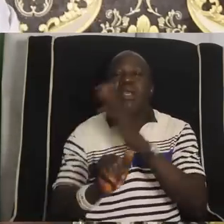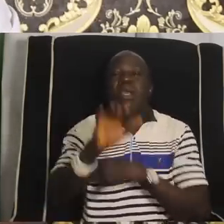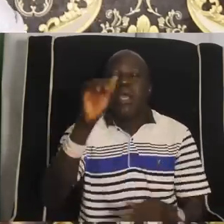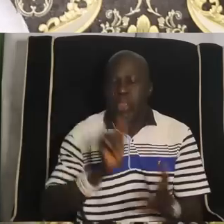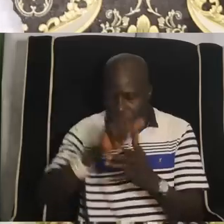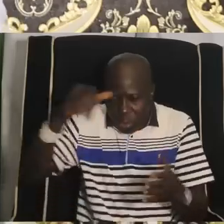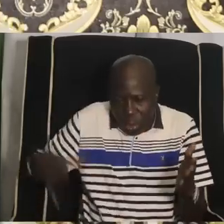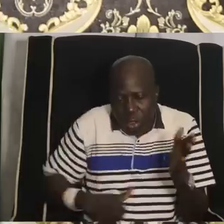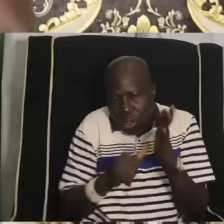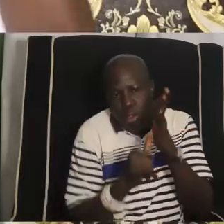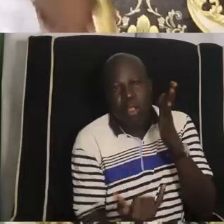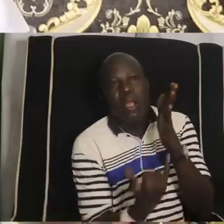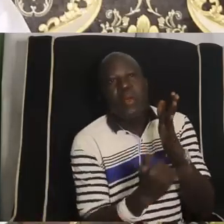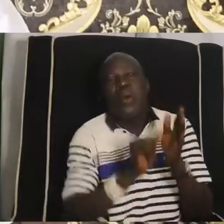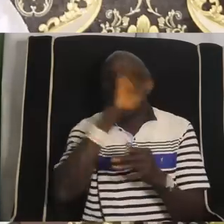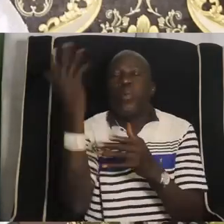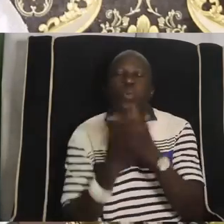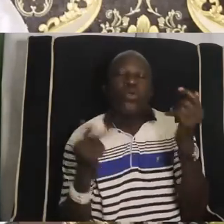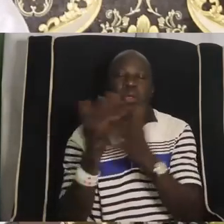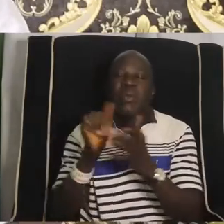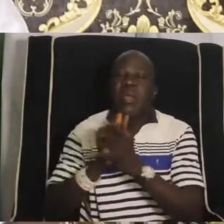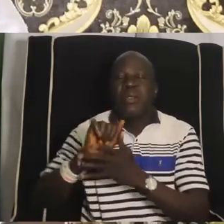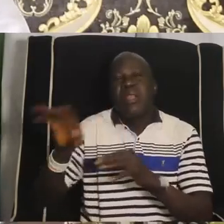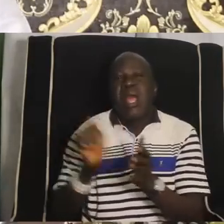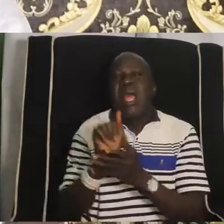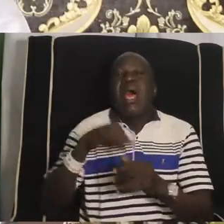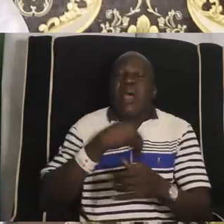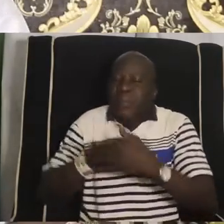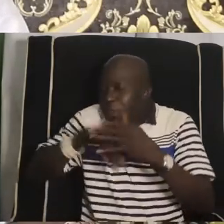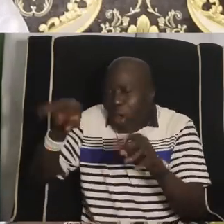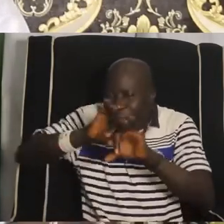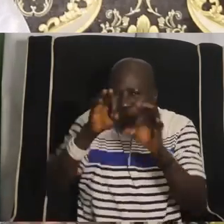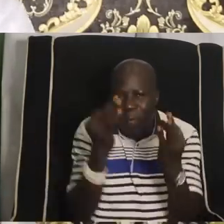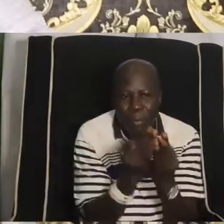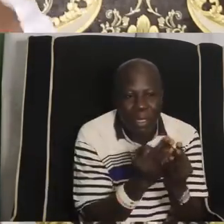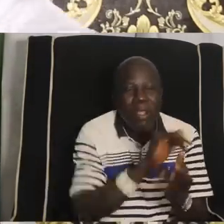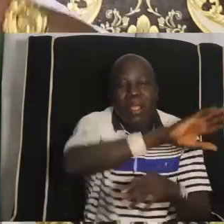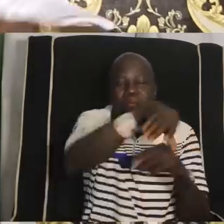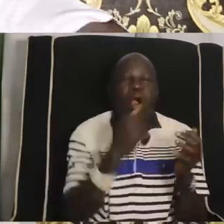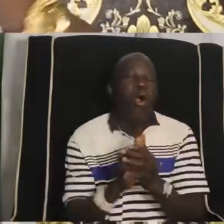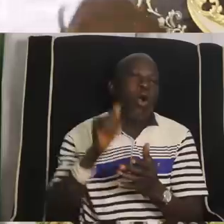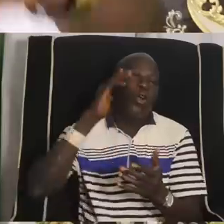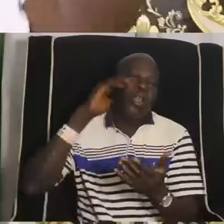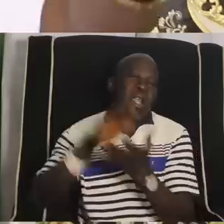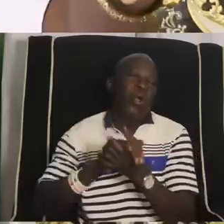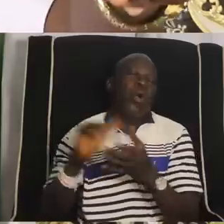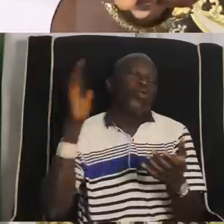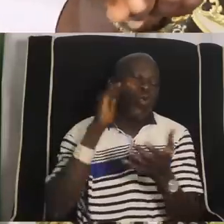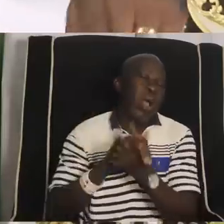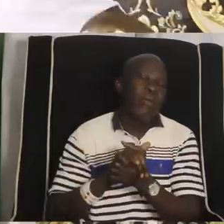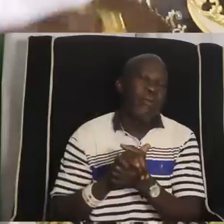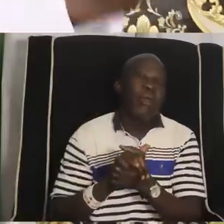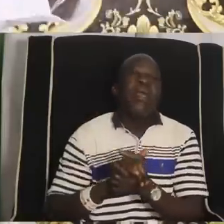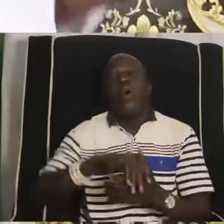man. Ebon la wa duro. Abi ninu ebi. All in the family. Abi ki yawo iyawo si yawo. Wife